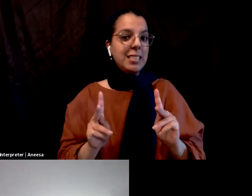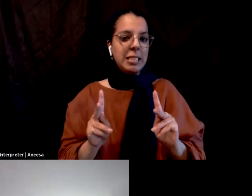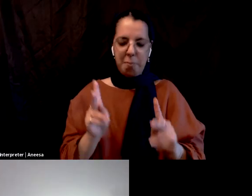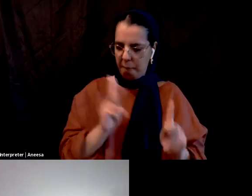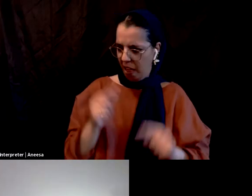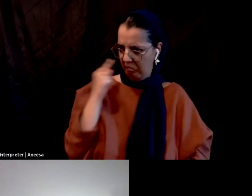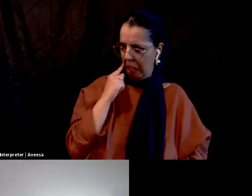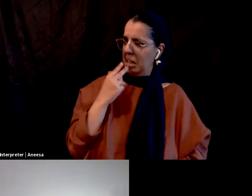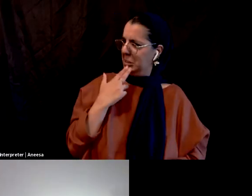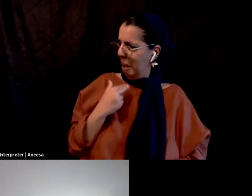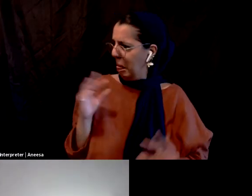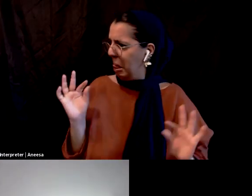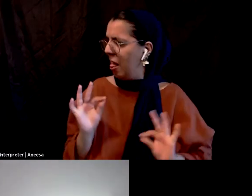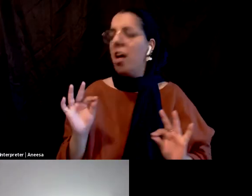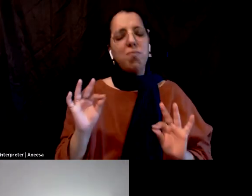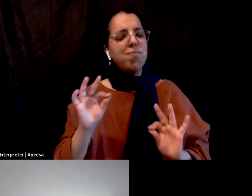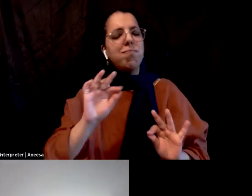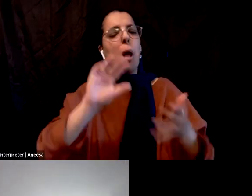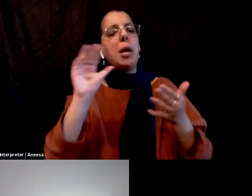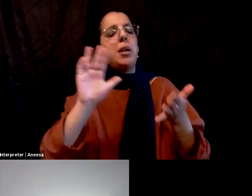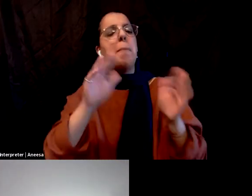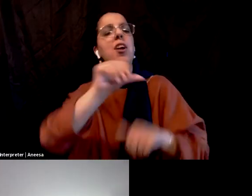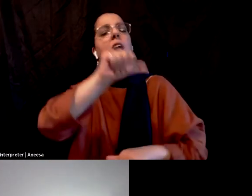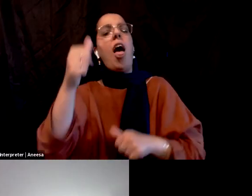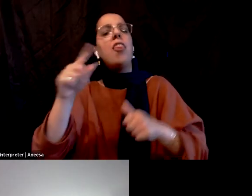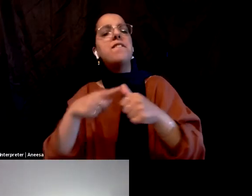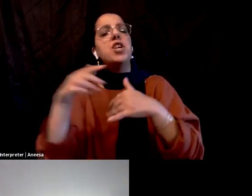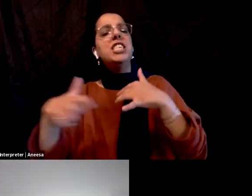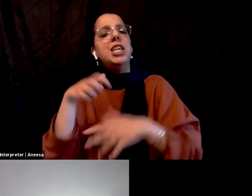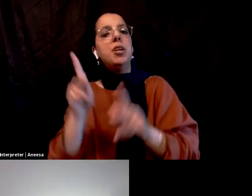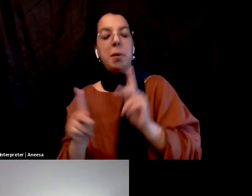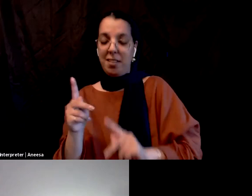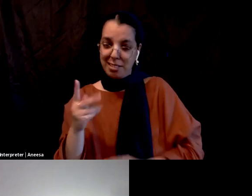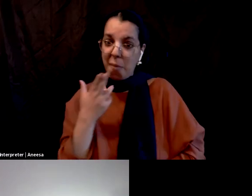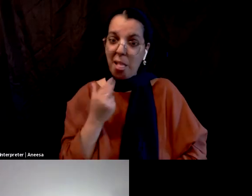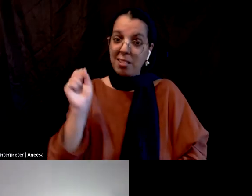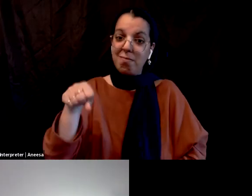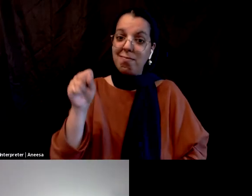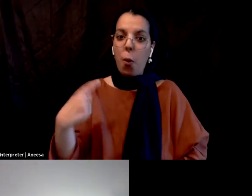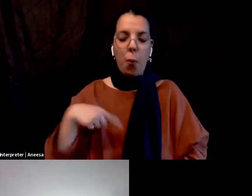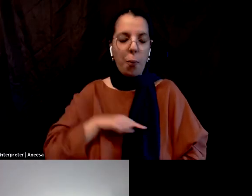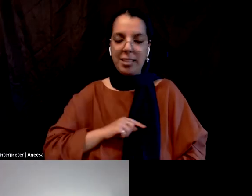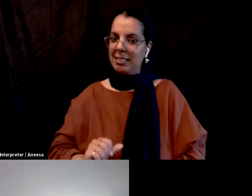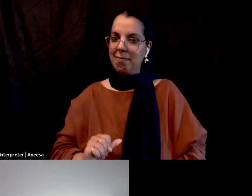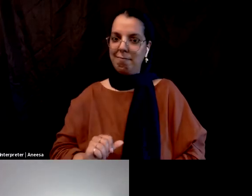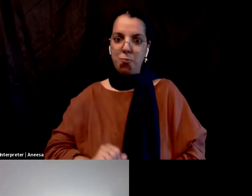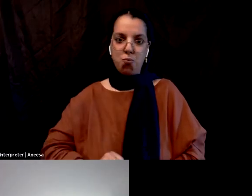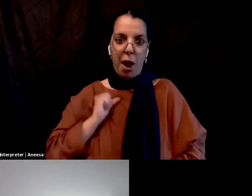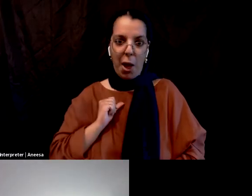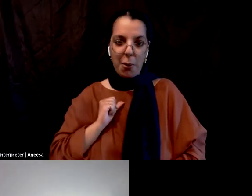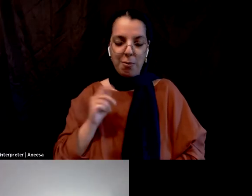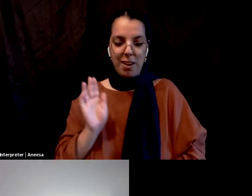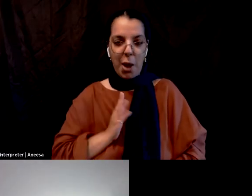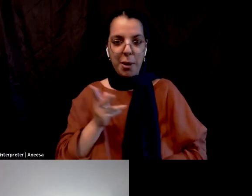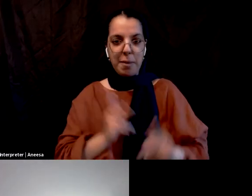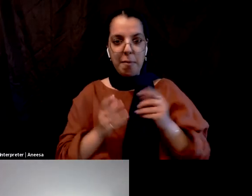tiny, and it is small by comparison to other First Nations, but we're very proud of the fact that we've managed to grow our population and our